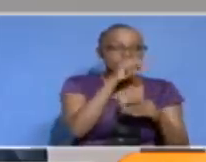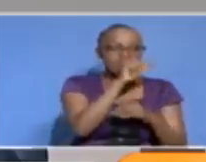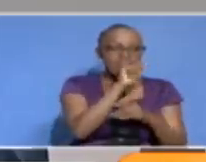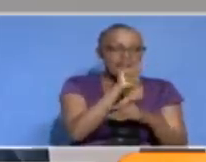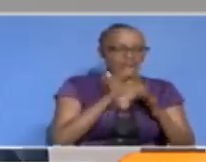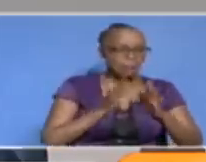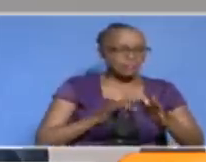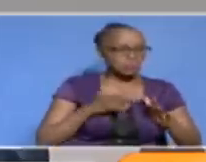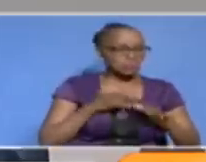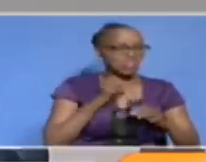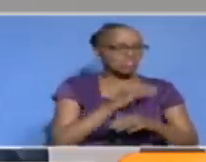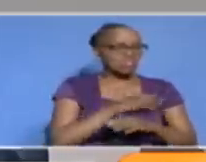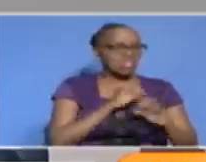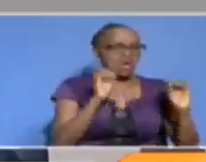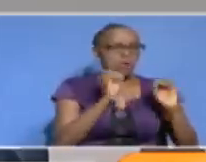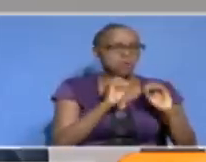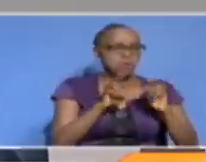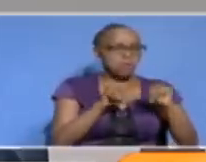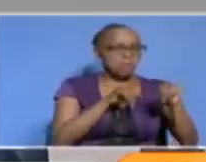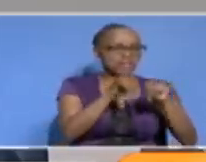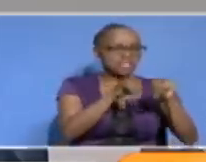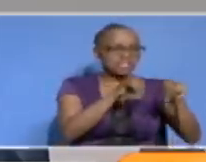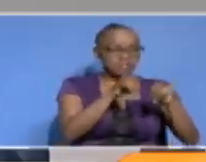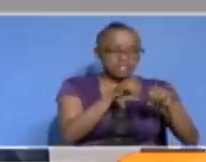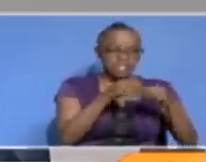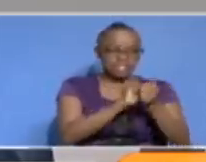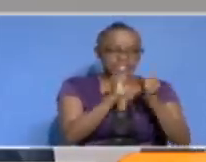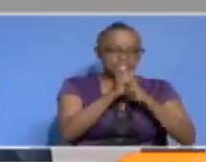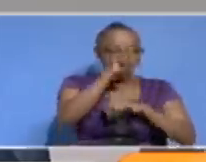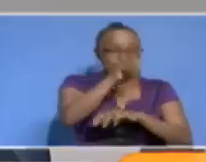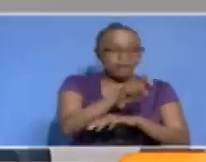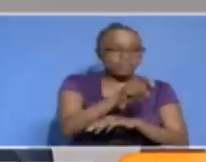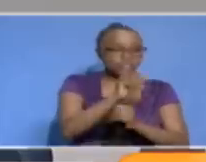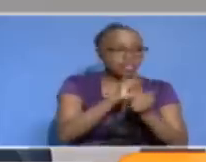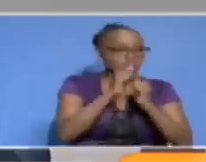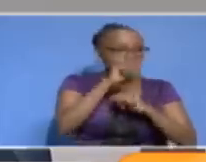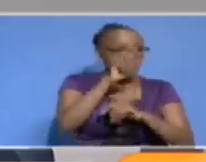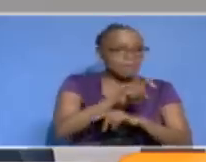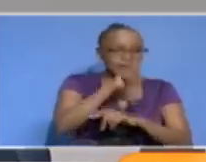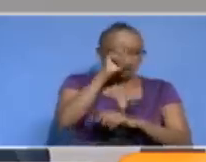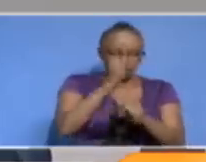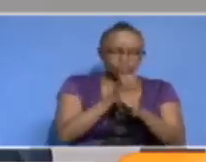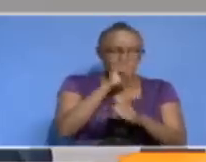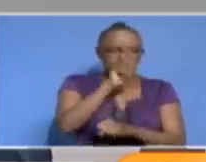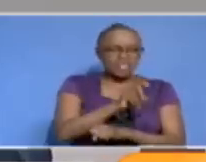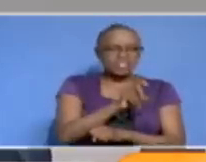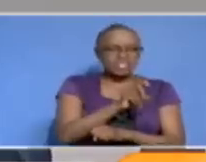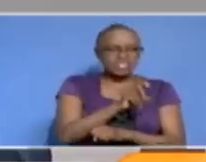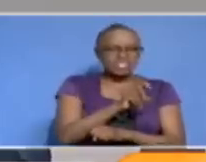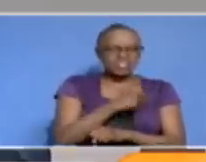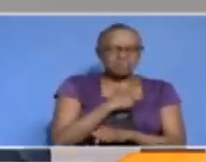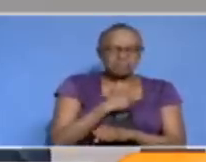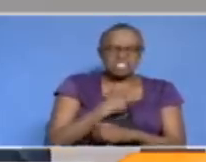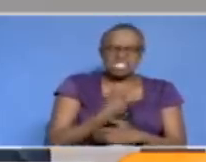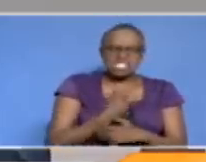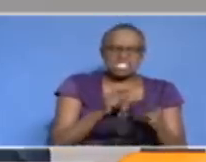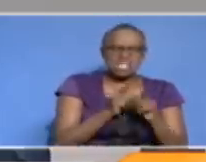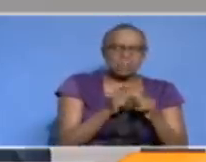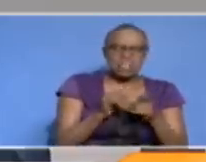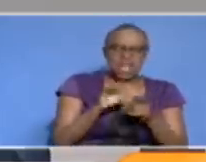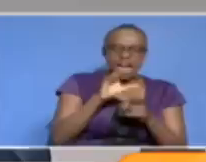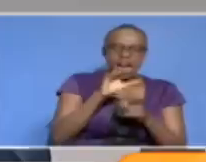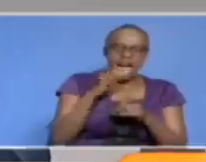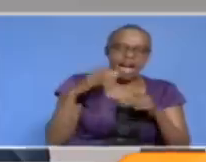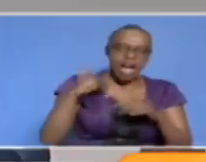to be intimidated. Management reshuffle is a must, and I must do it. And we are not a cartel,